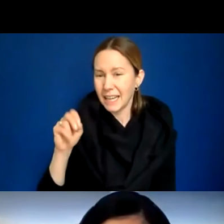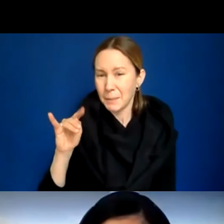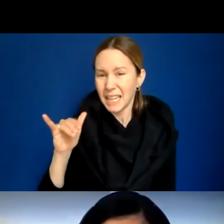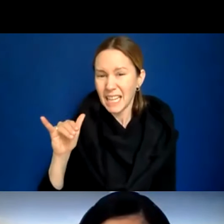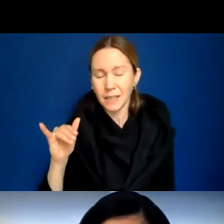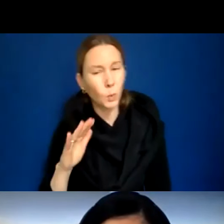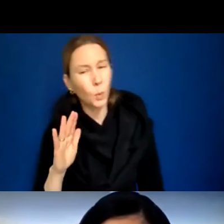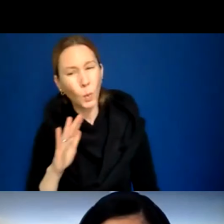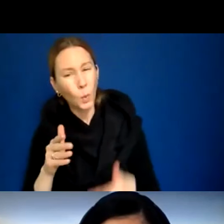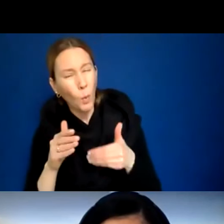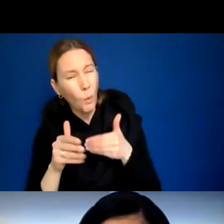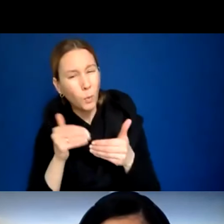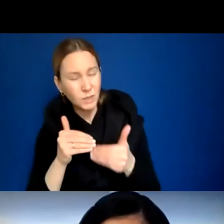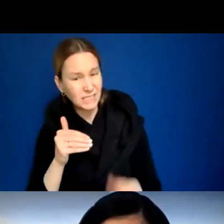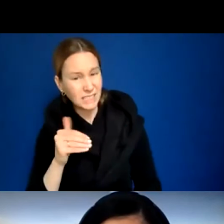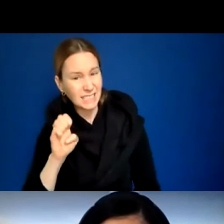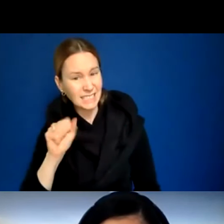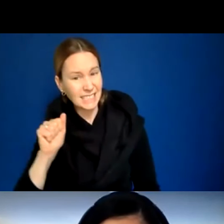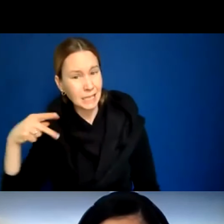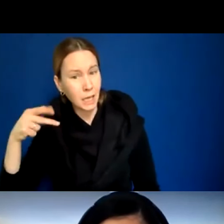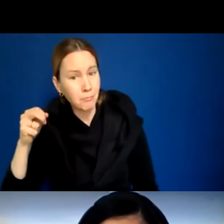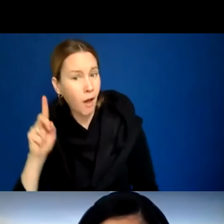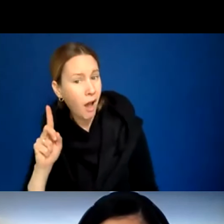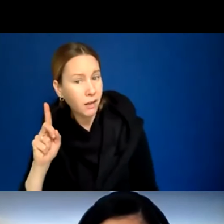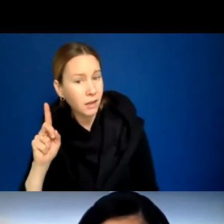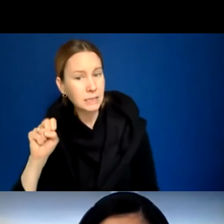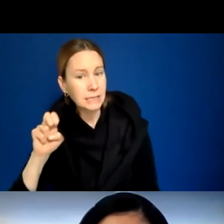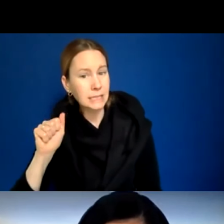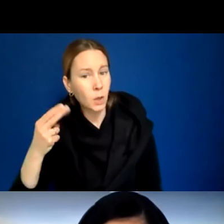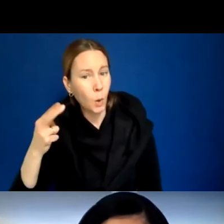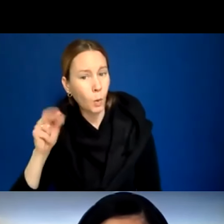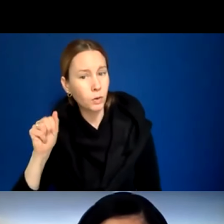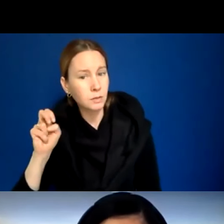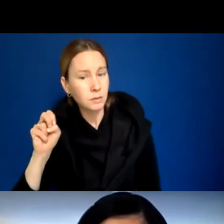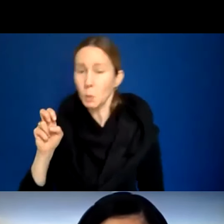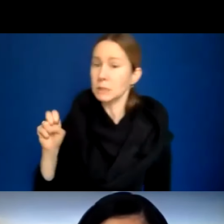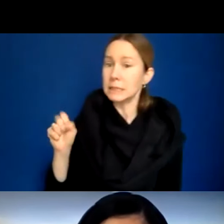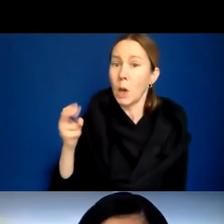Is it a seed pod? Oh. A seahorse? Seahorse. Or, great.